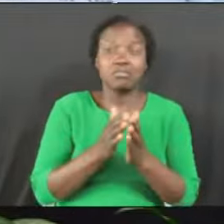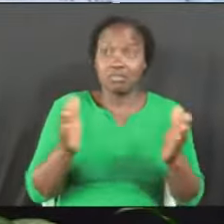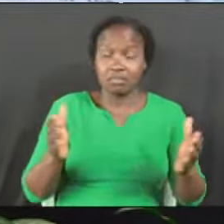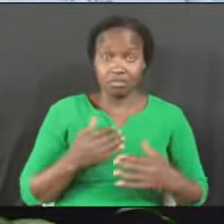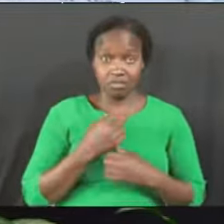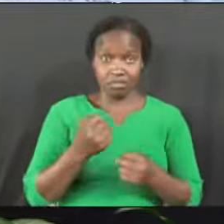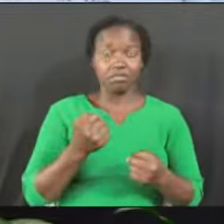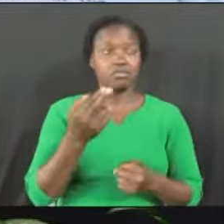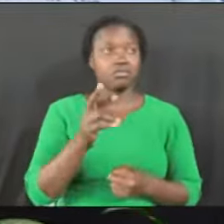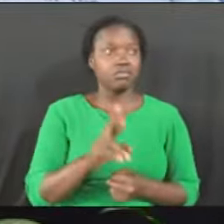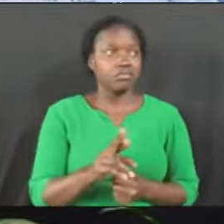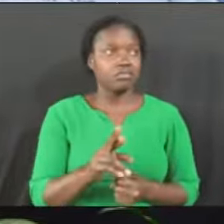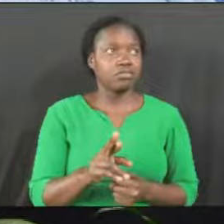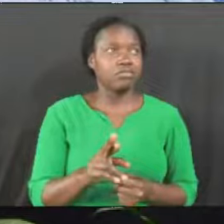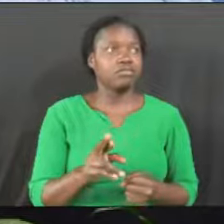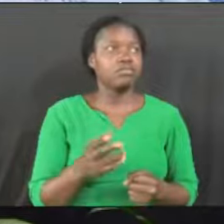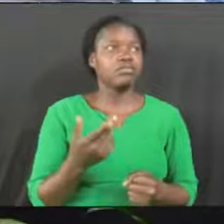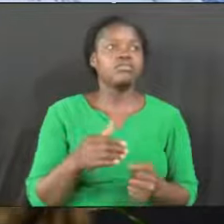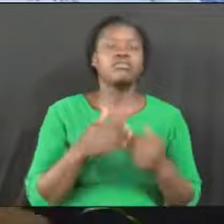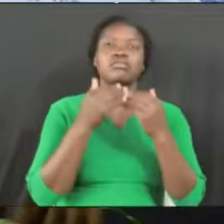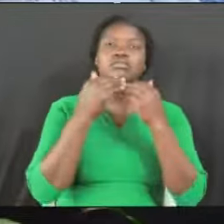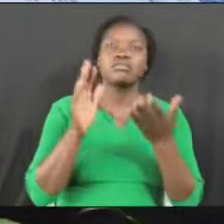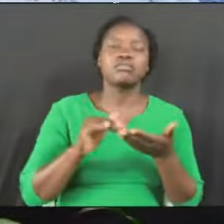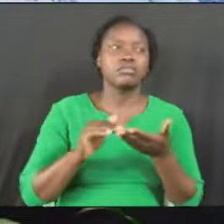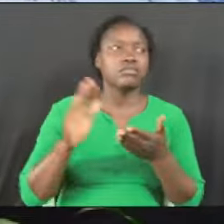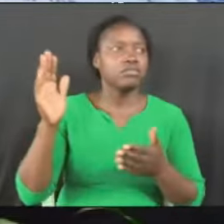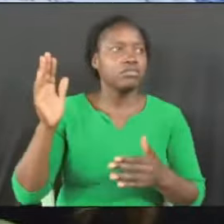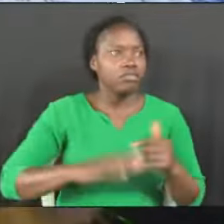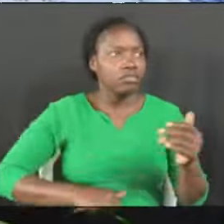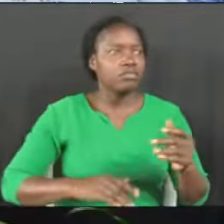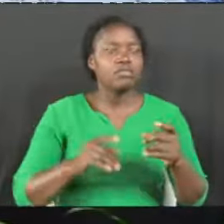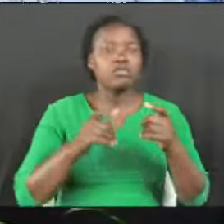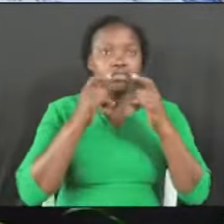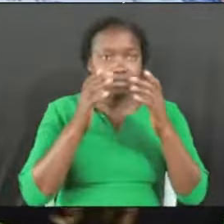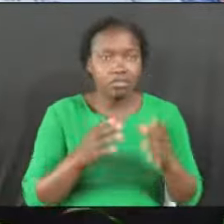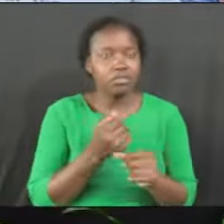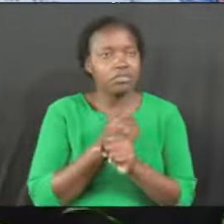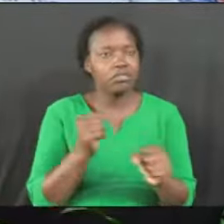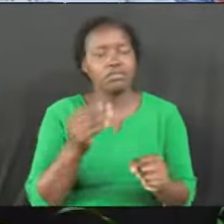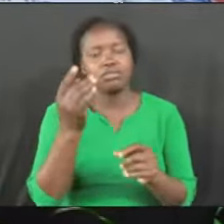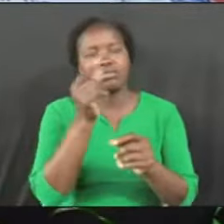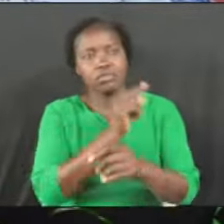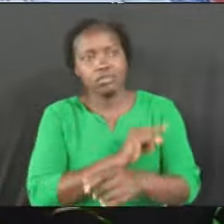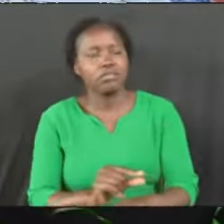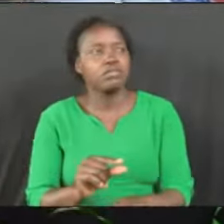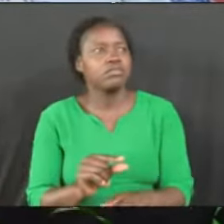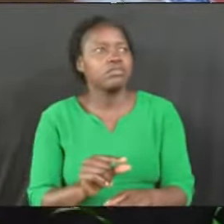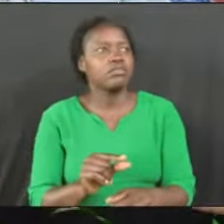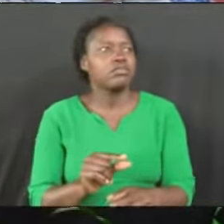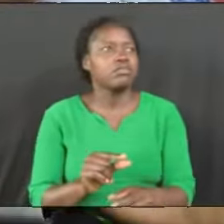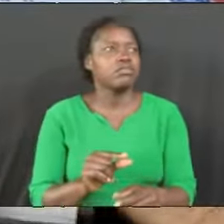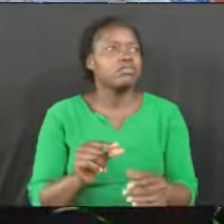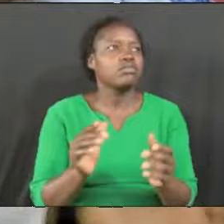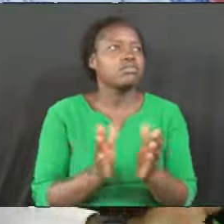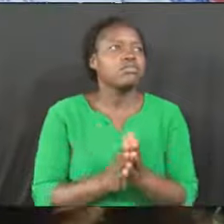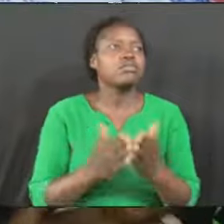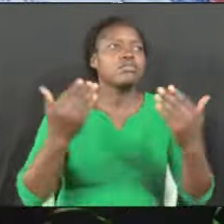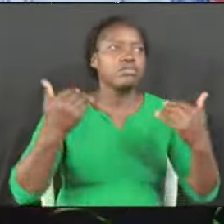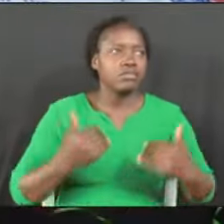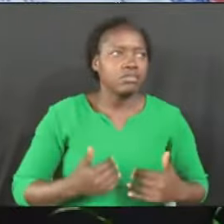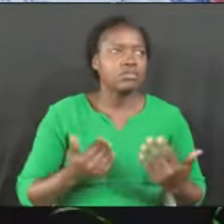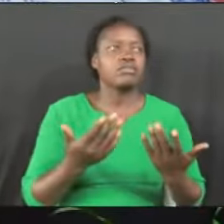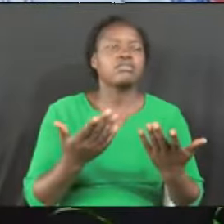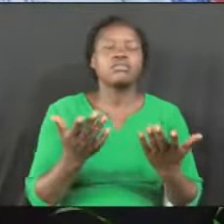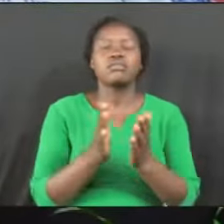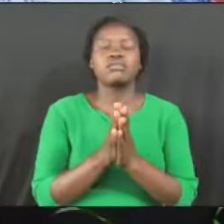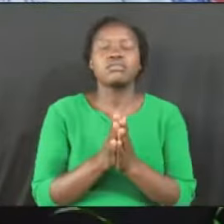your job. We are nothing more than sinners saved by grace on our best day.